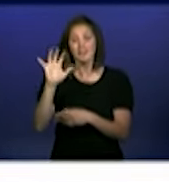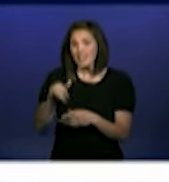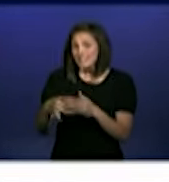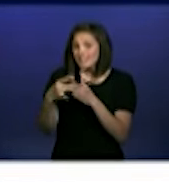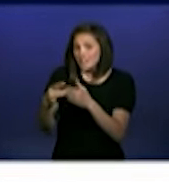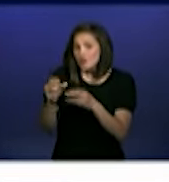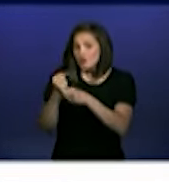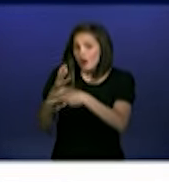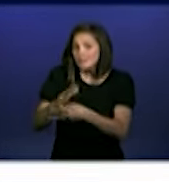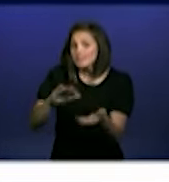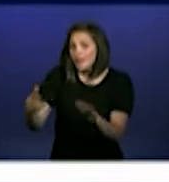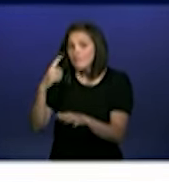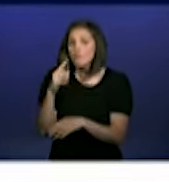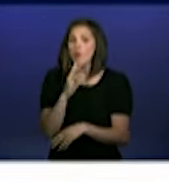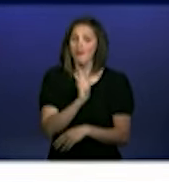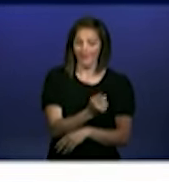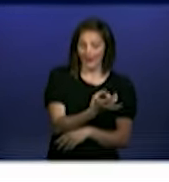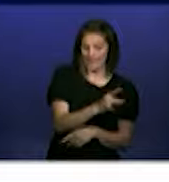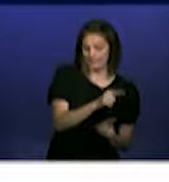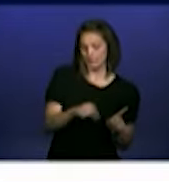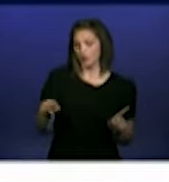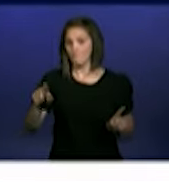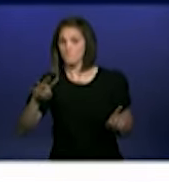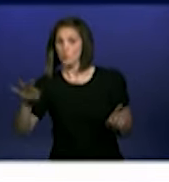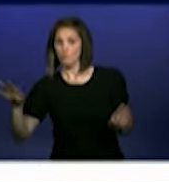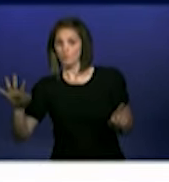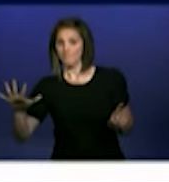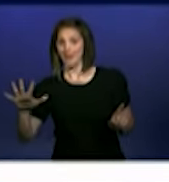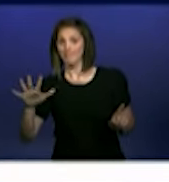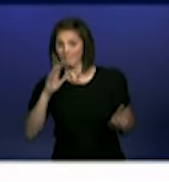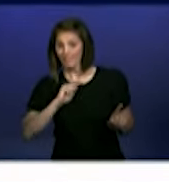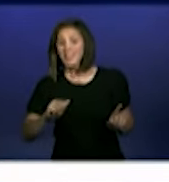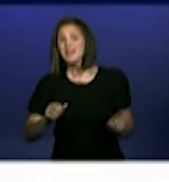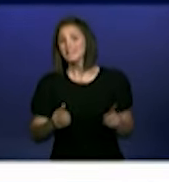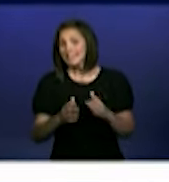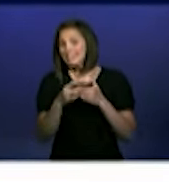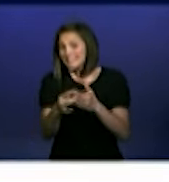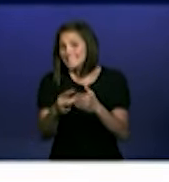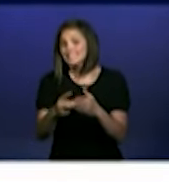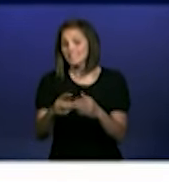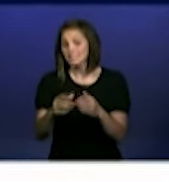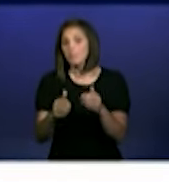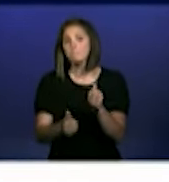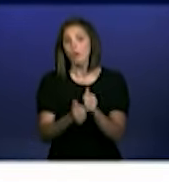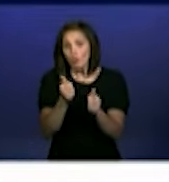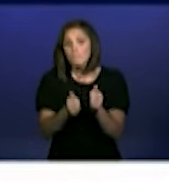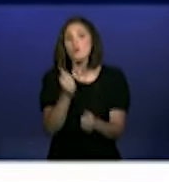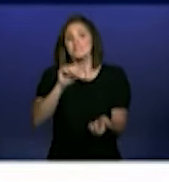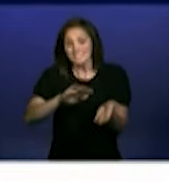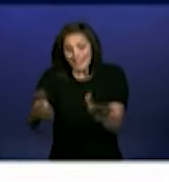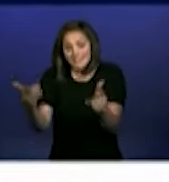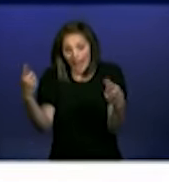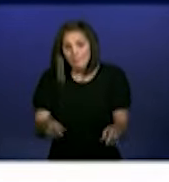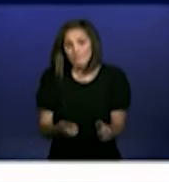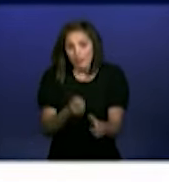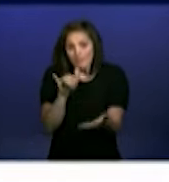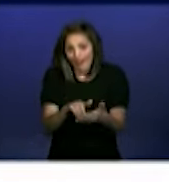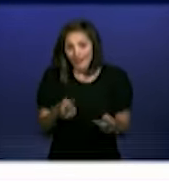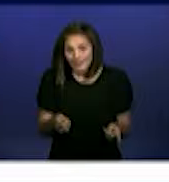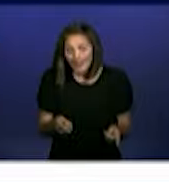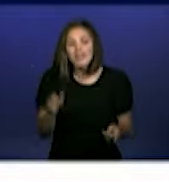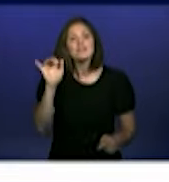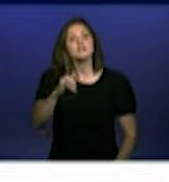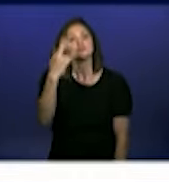Americans between ages of 18 and 45, and the career politicians won't do anything about it. Look, that's why I got into this race. I